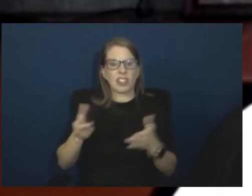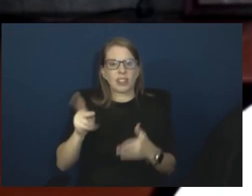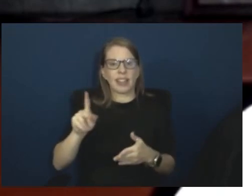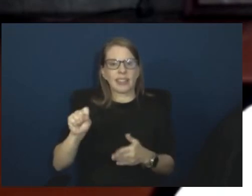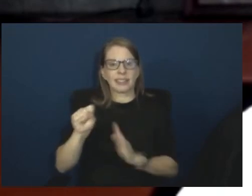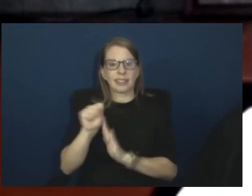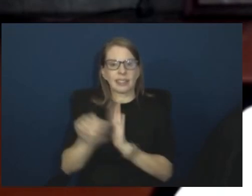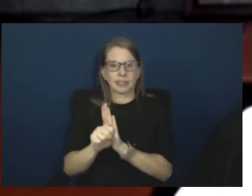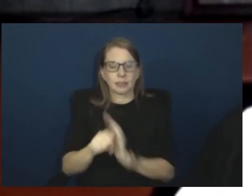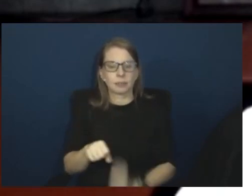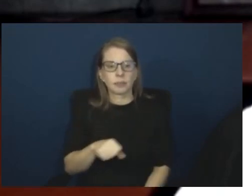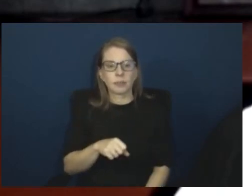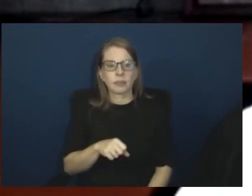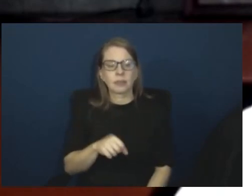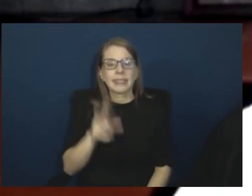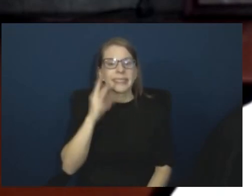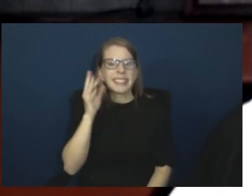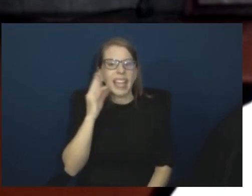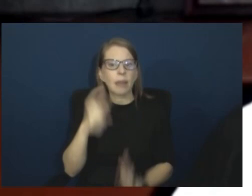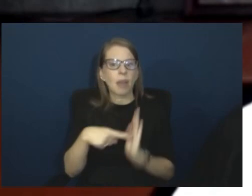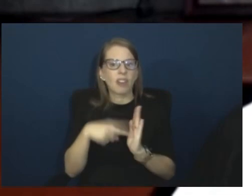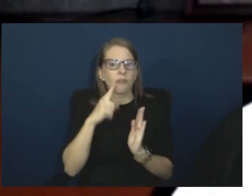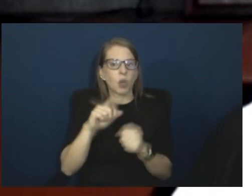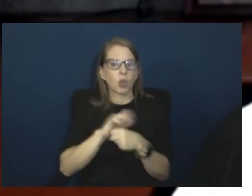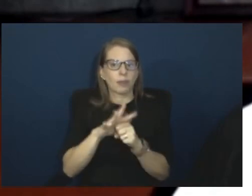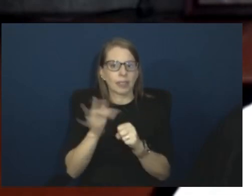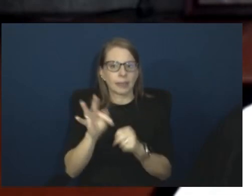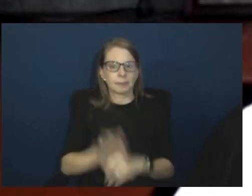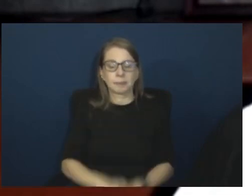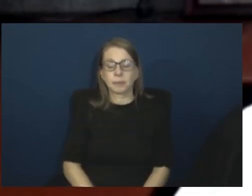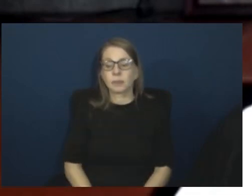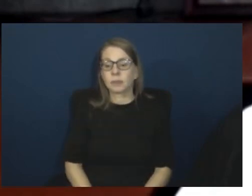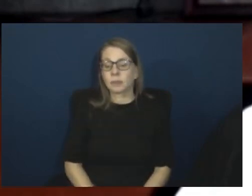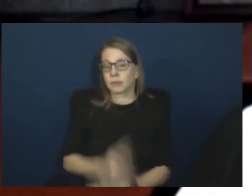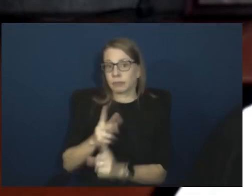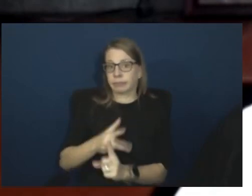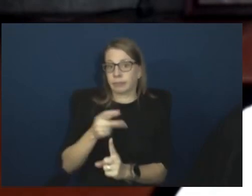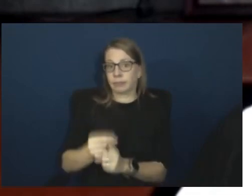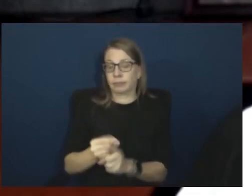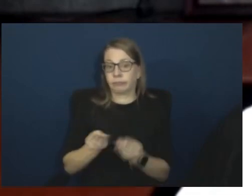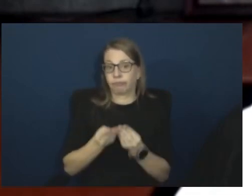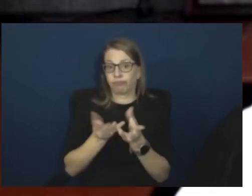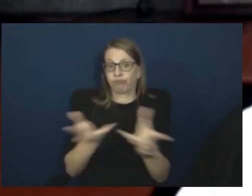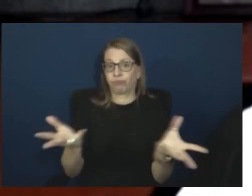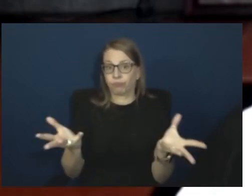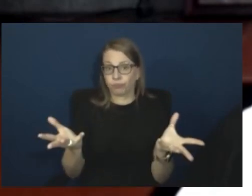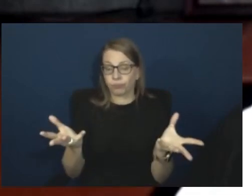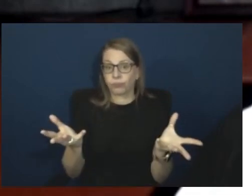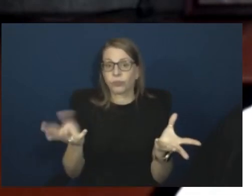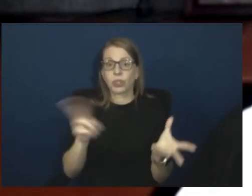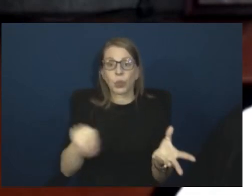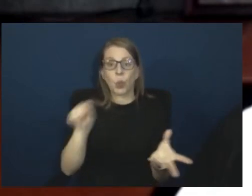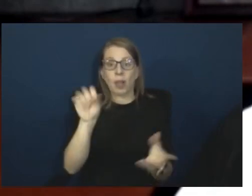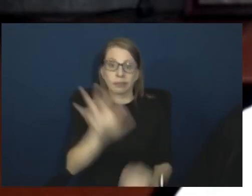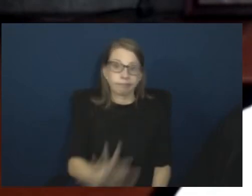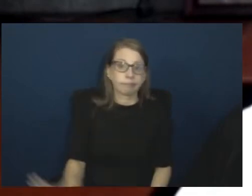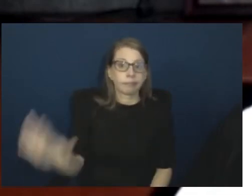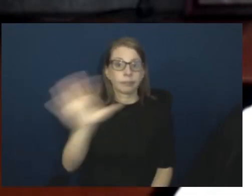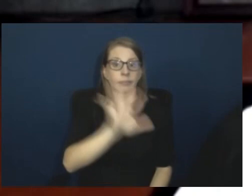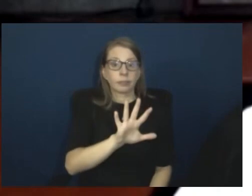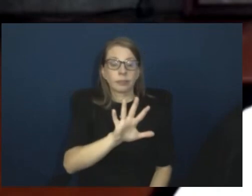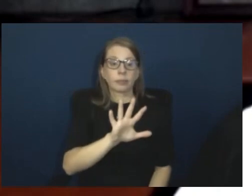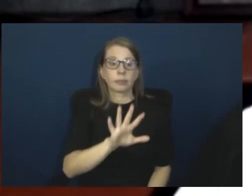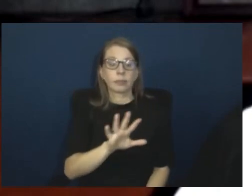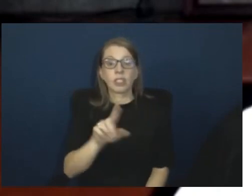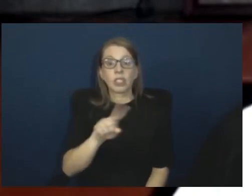cat model of COVID-19. And this vaccine is distributed throughout the United States in zoos